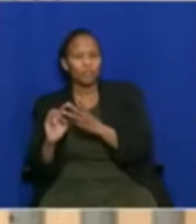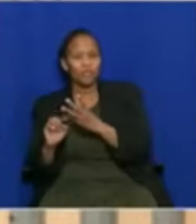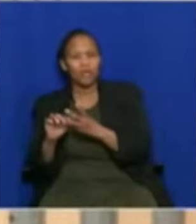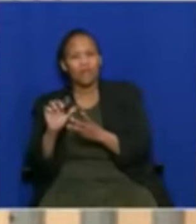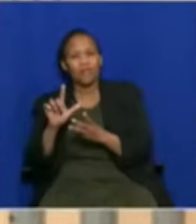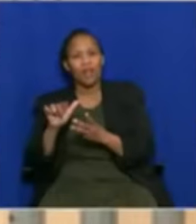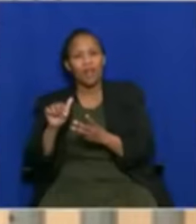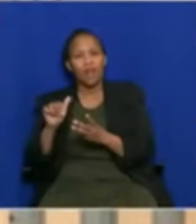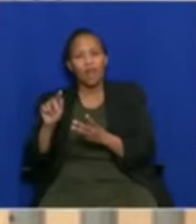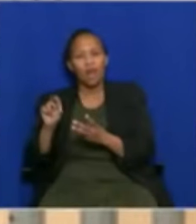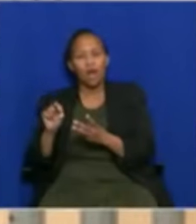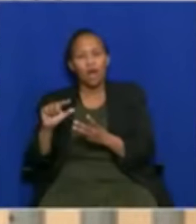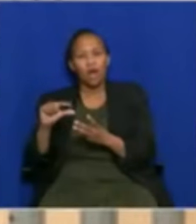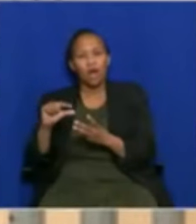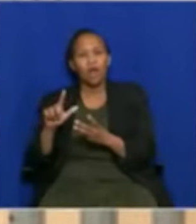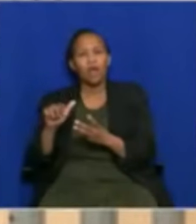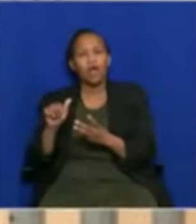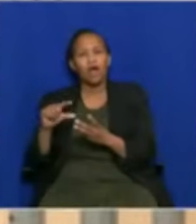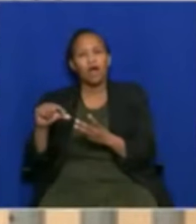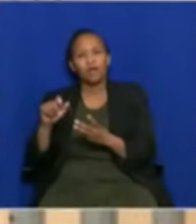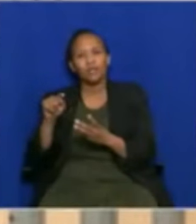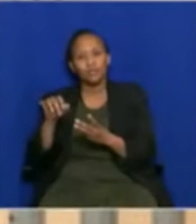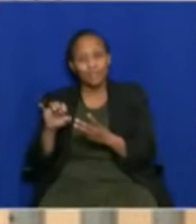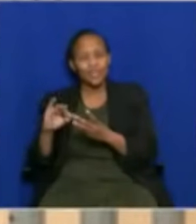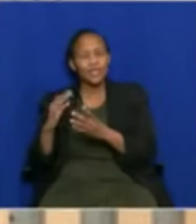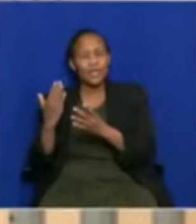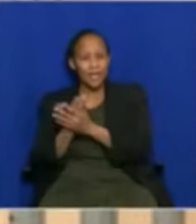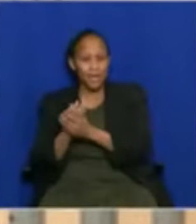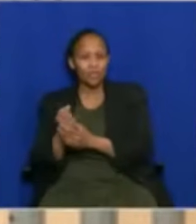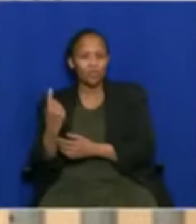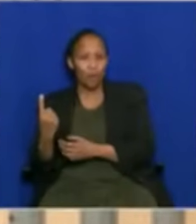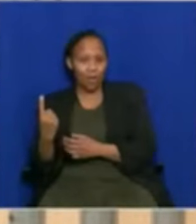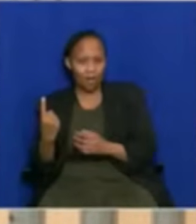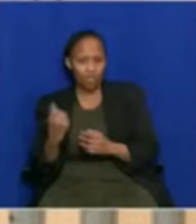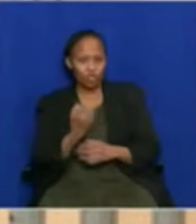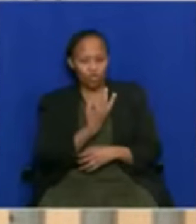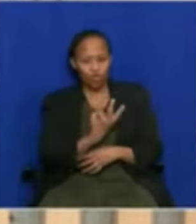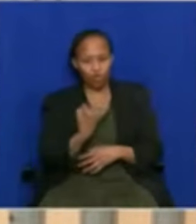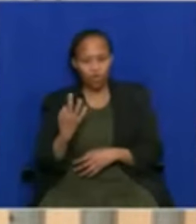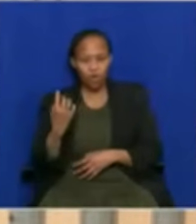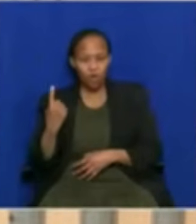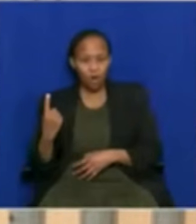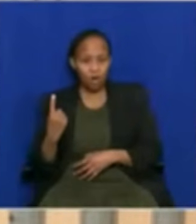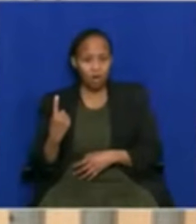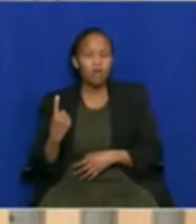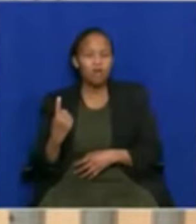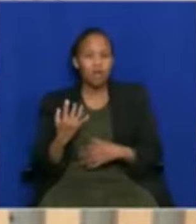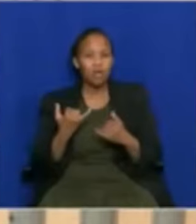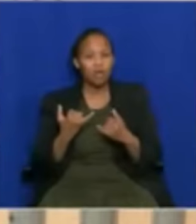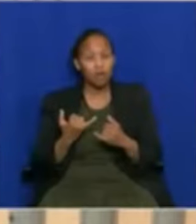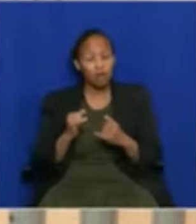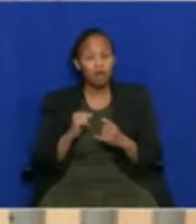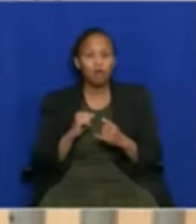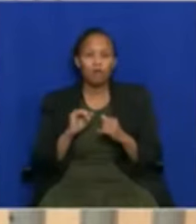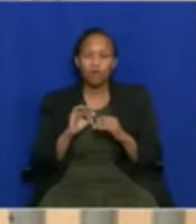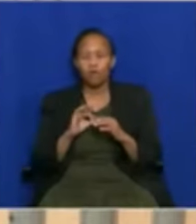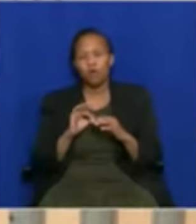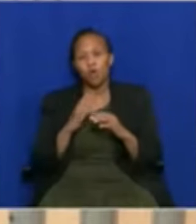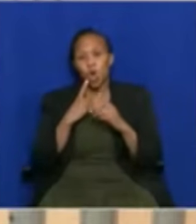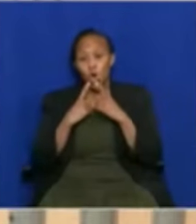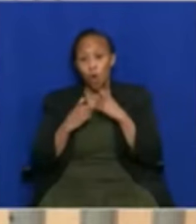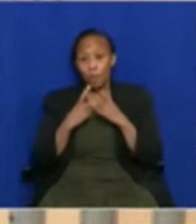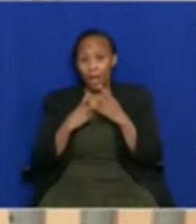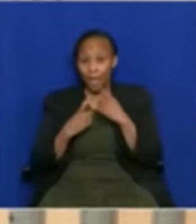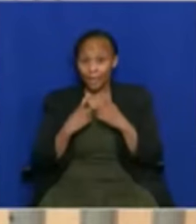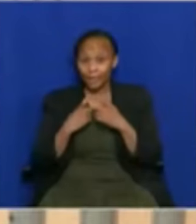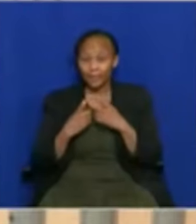don't deal with, because the complaints that culminated in the charge against General